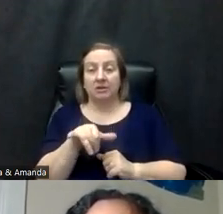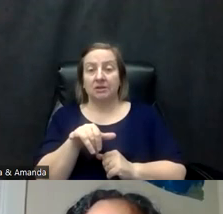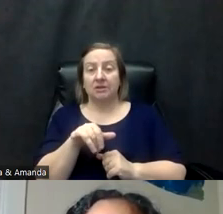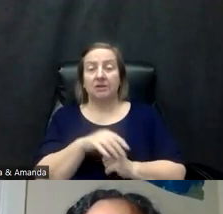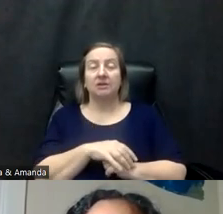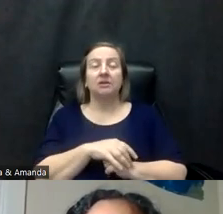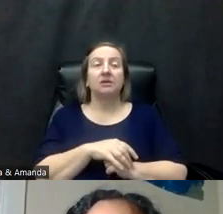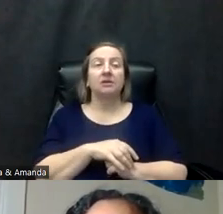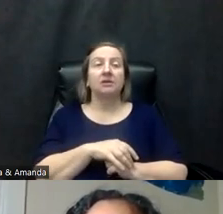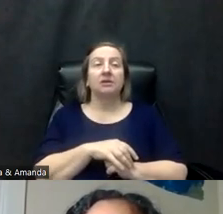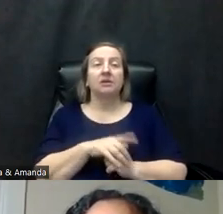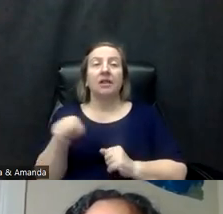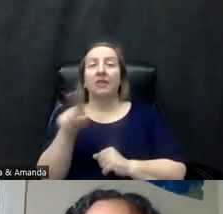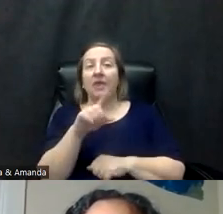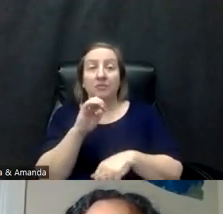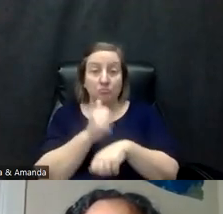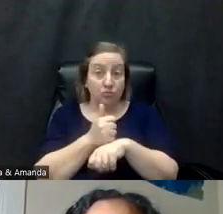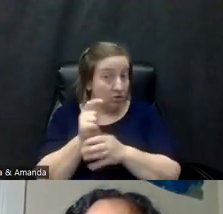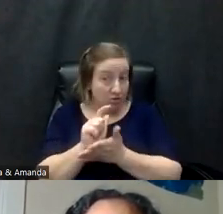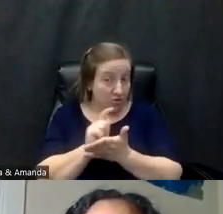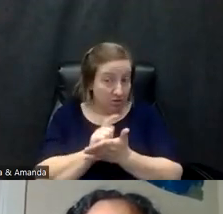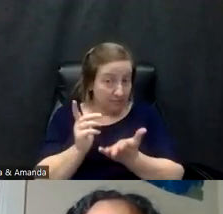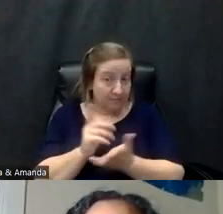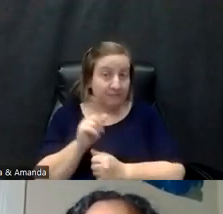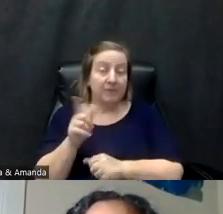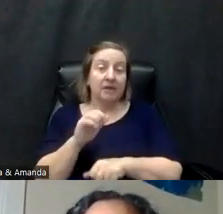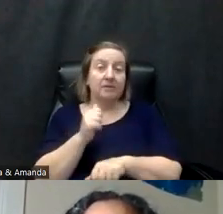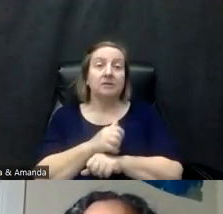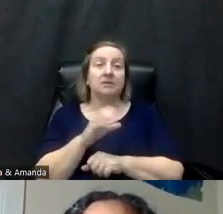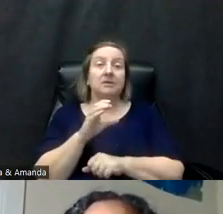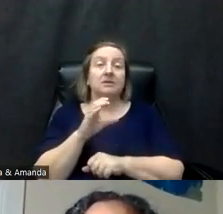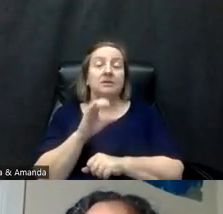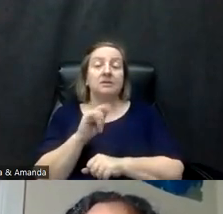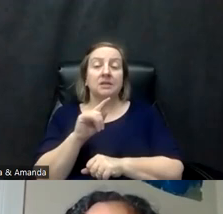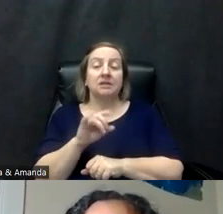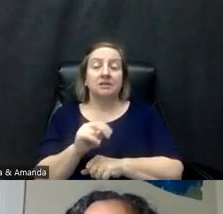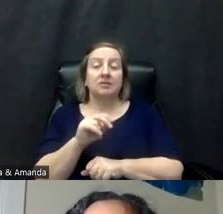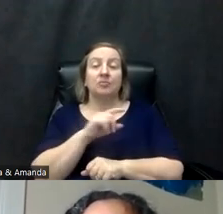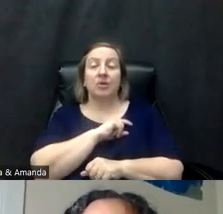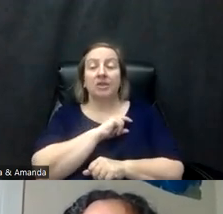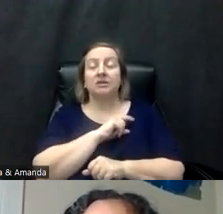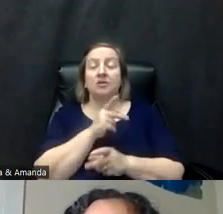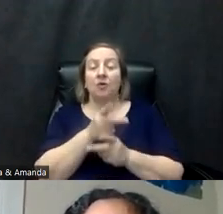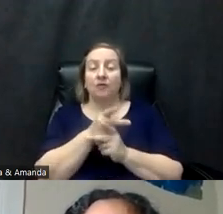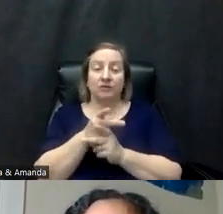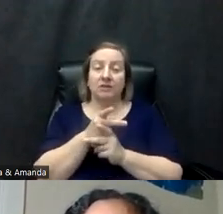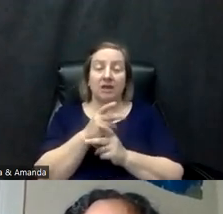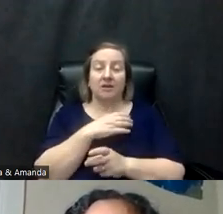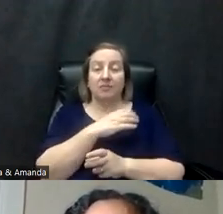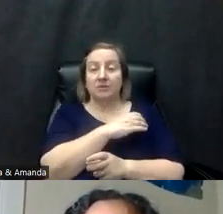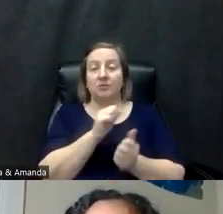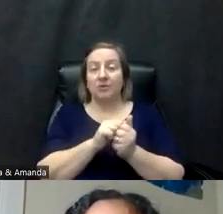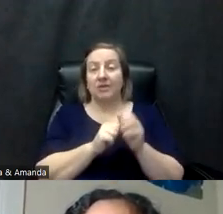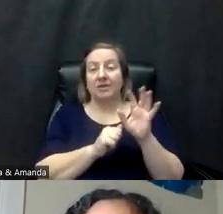And what they have put into law is they have put a citizen police oversight commission that is made of